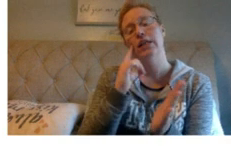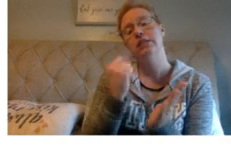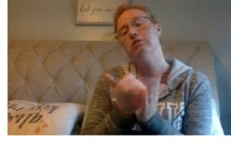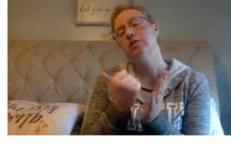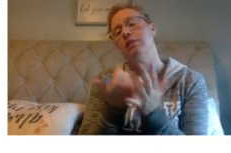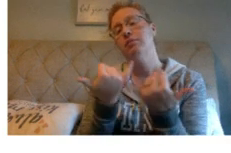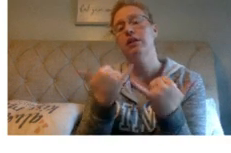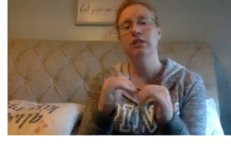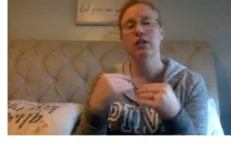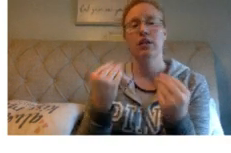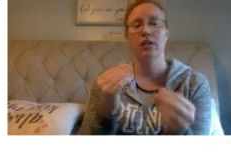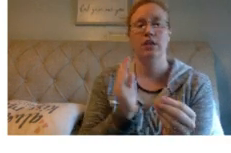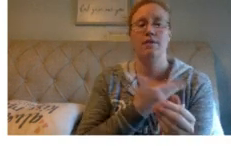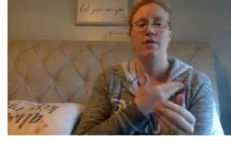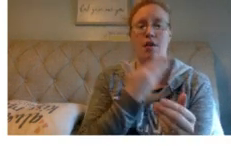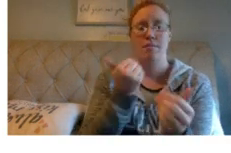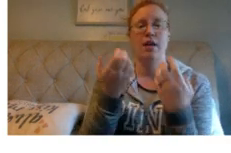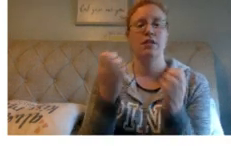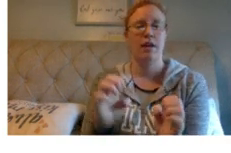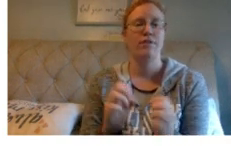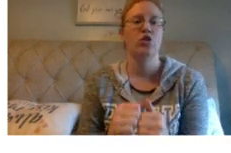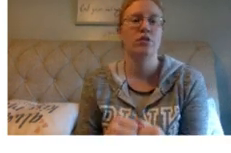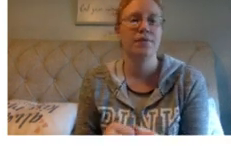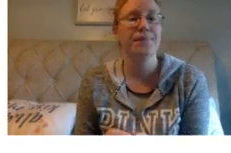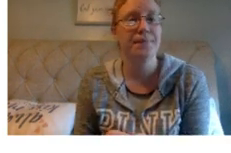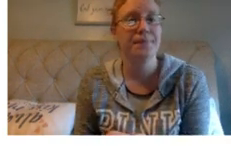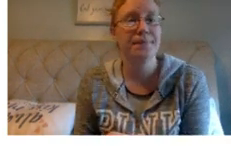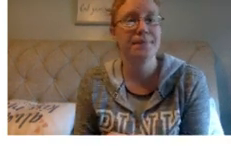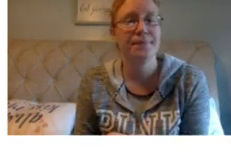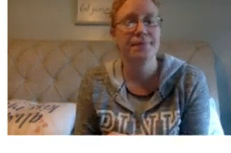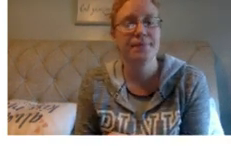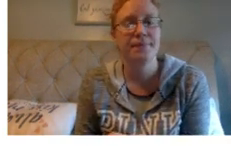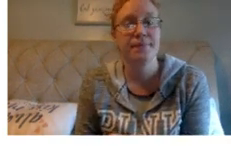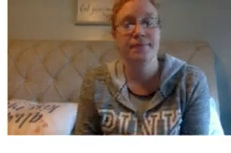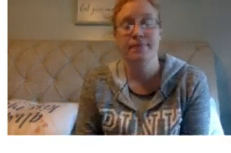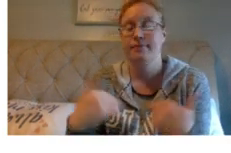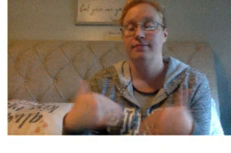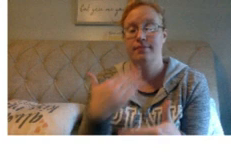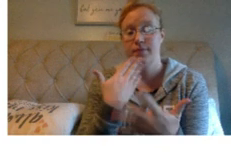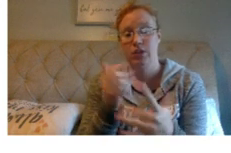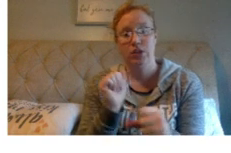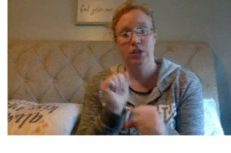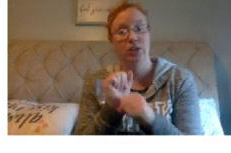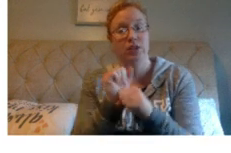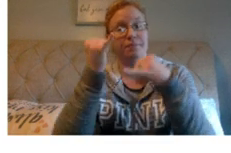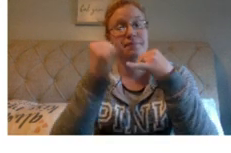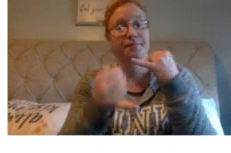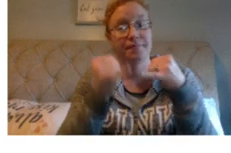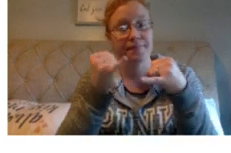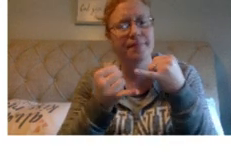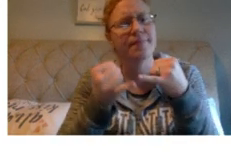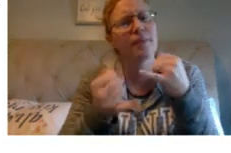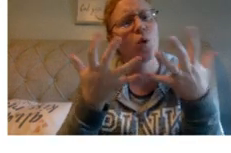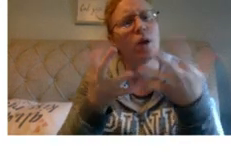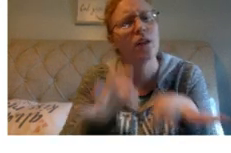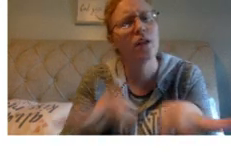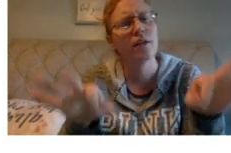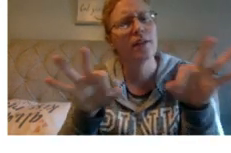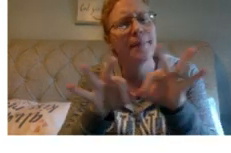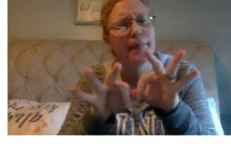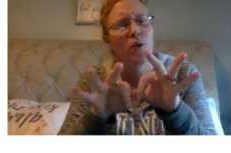and still give our best effort. Okay. Whew, good job, guys. Now our last thing is what is